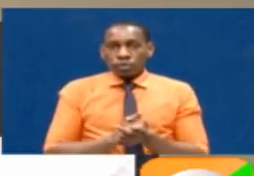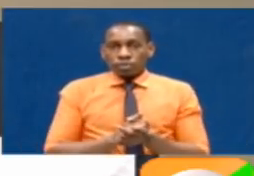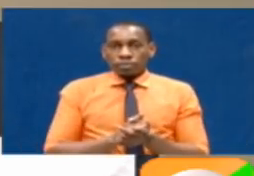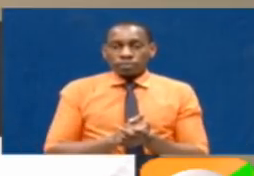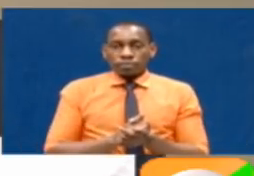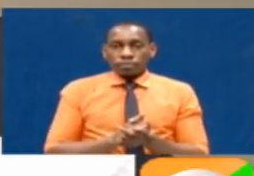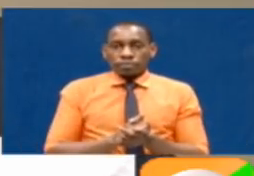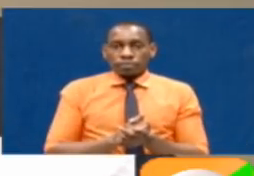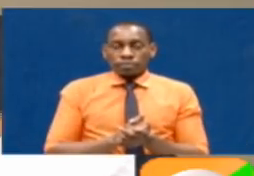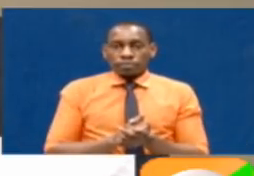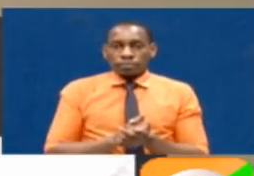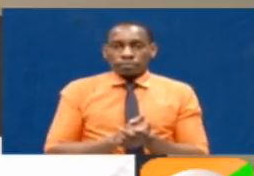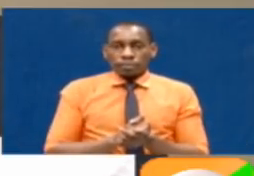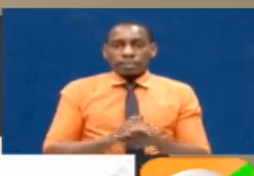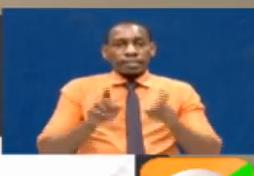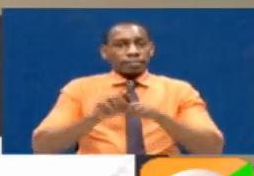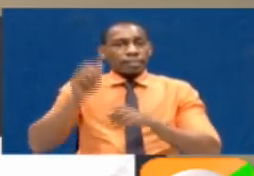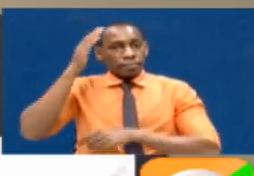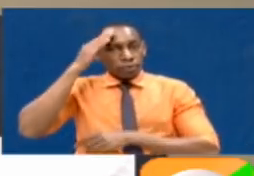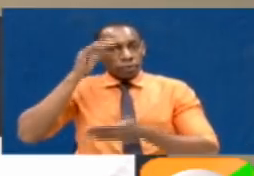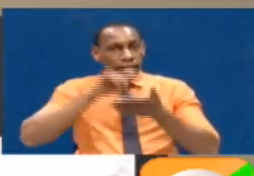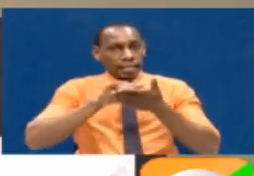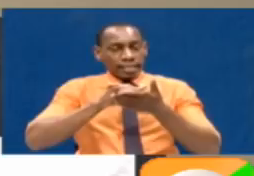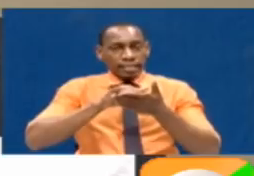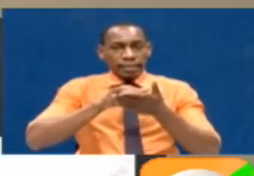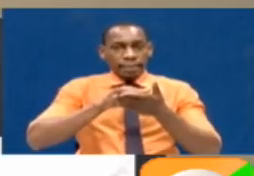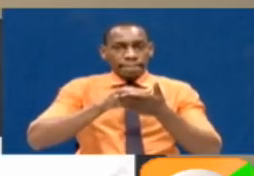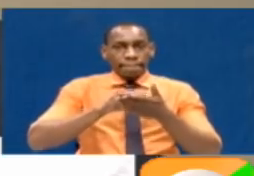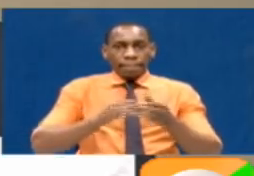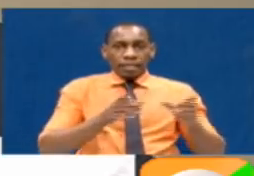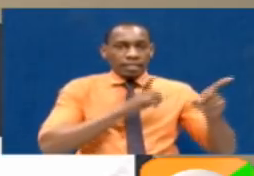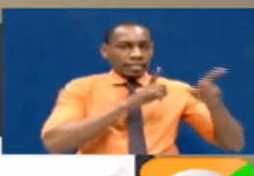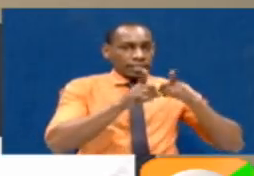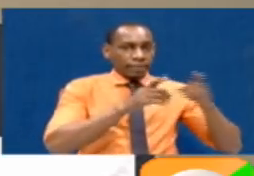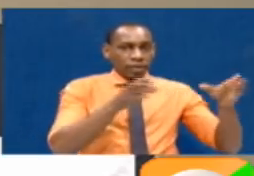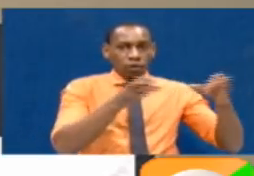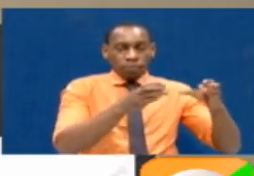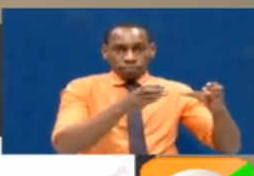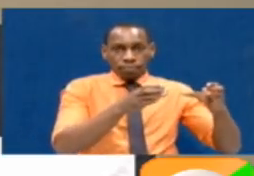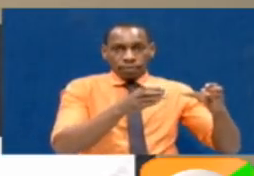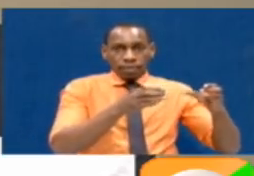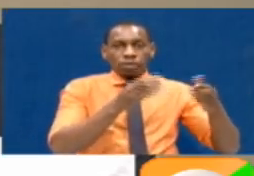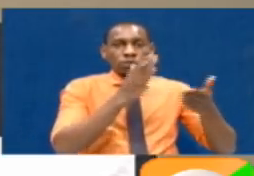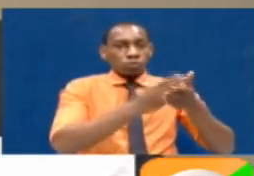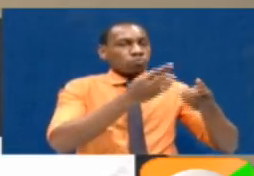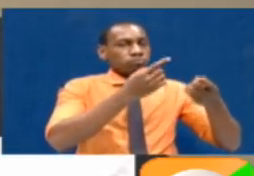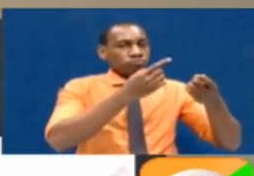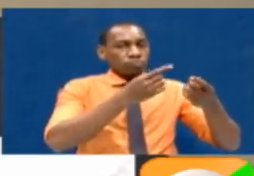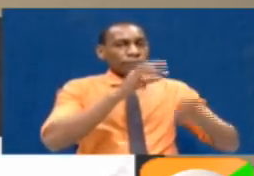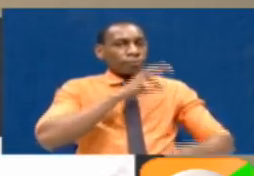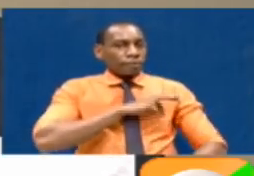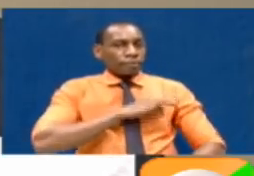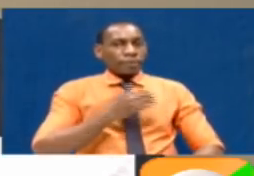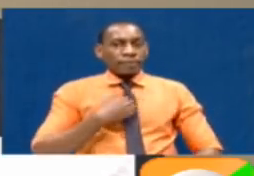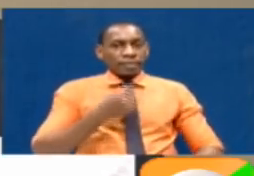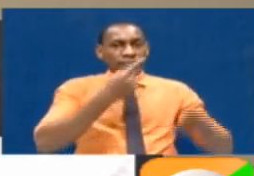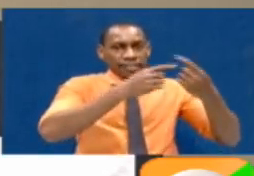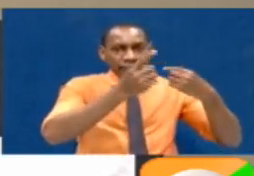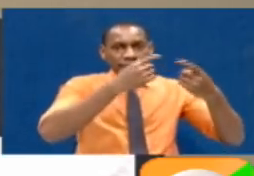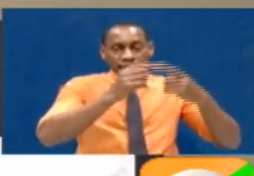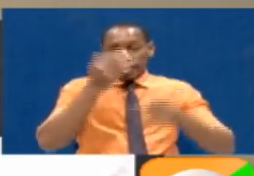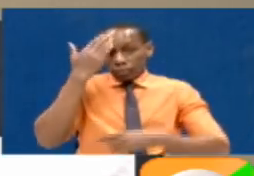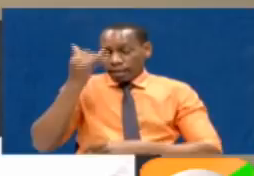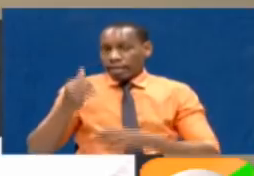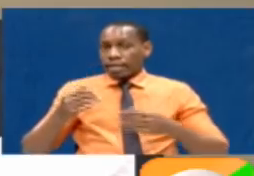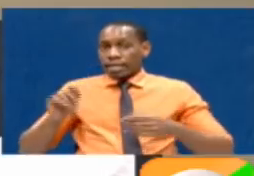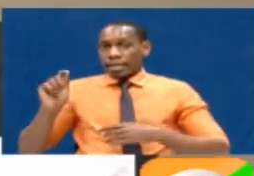onboarding session. We know that this company, Safaricom, has been very successful, but we have been very successful